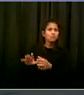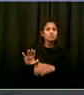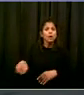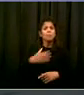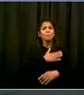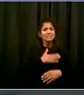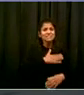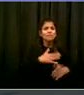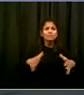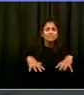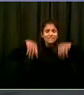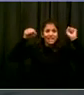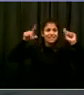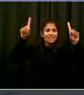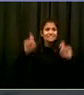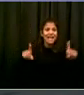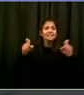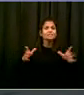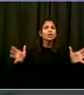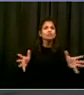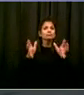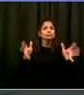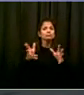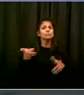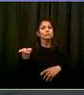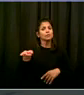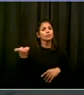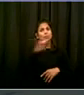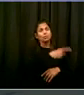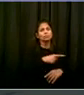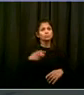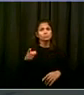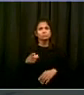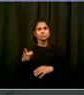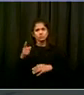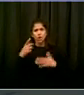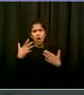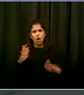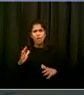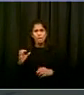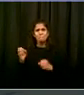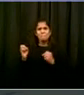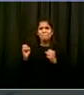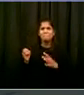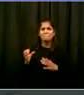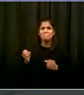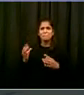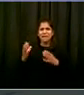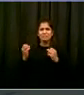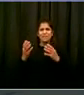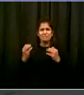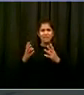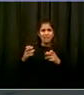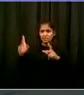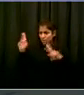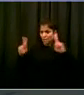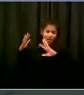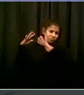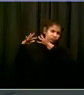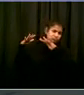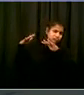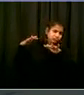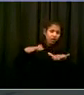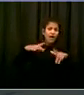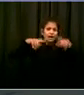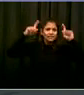last week in these zones. And we'll be expanding testing capacity in the red and orange zones. So important that